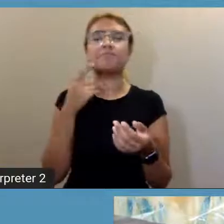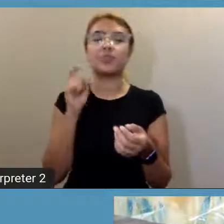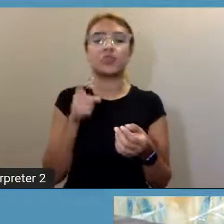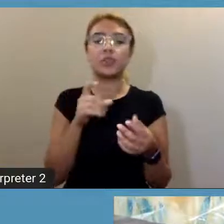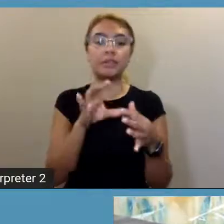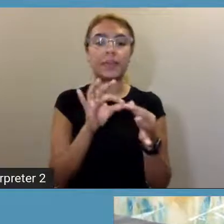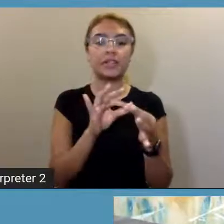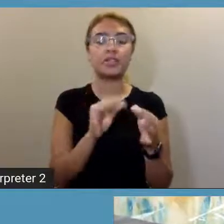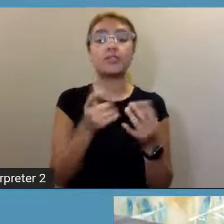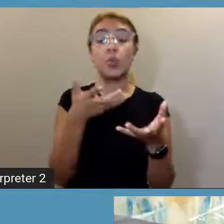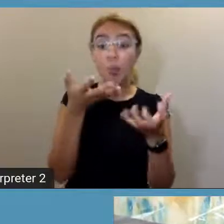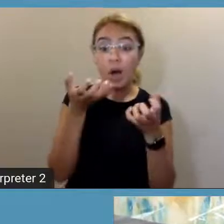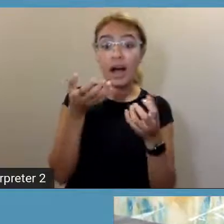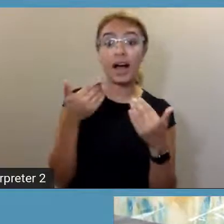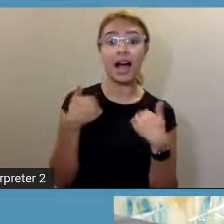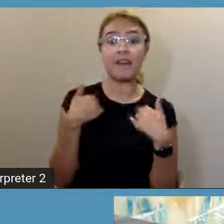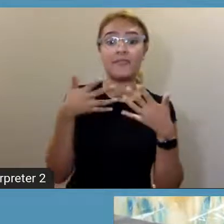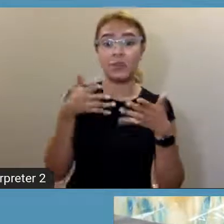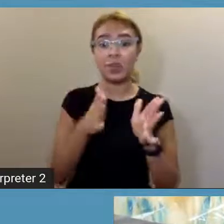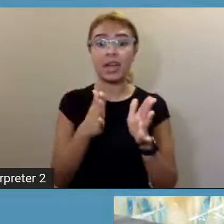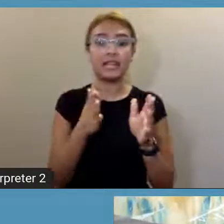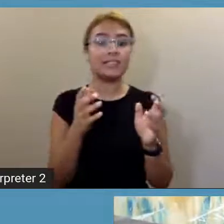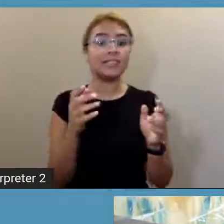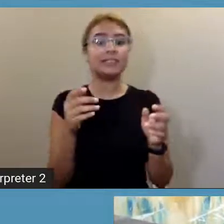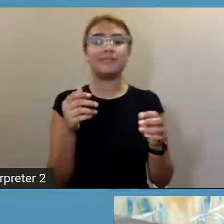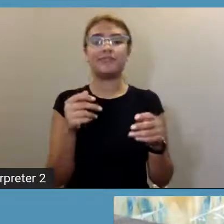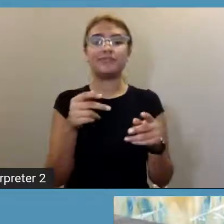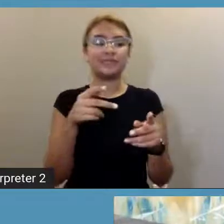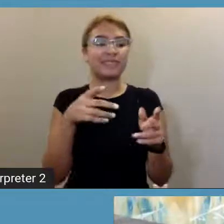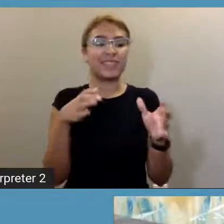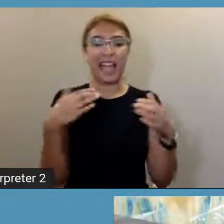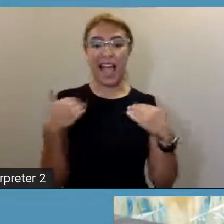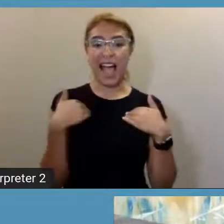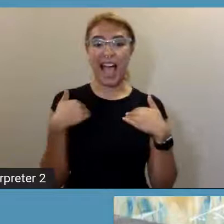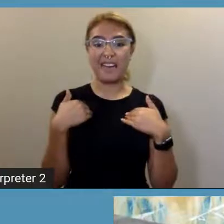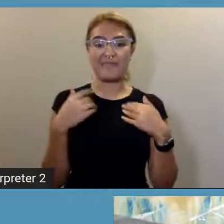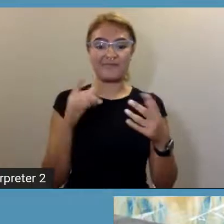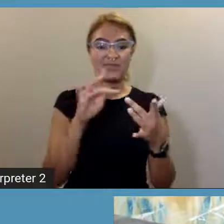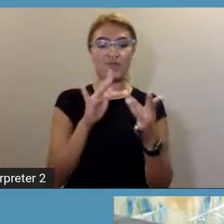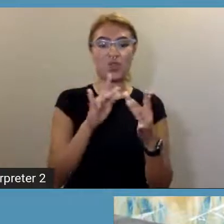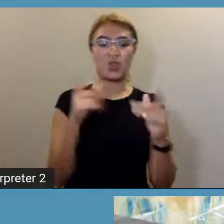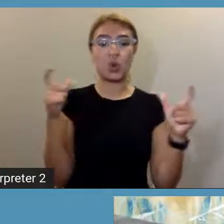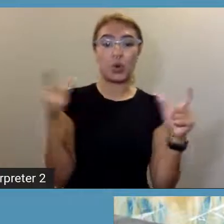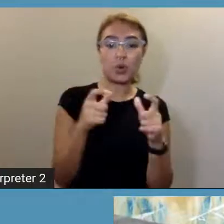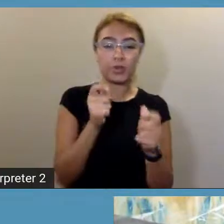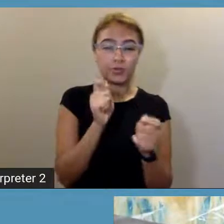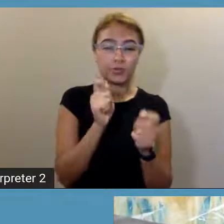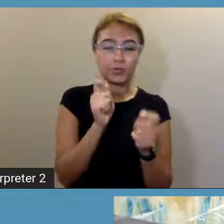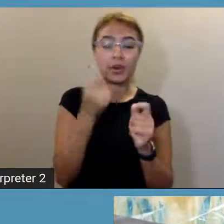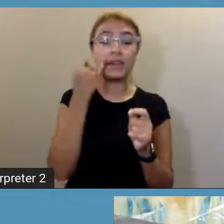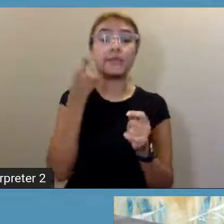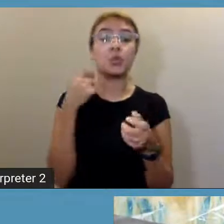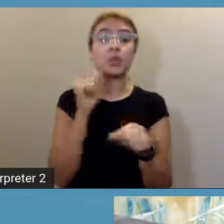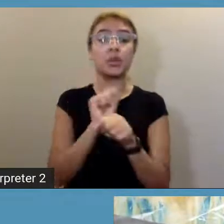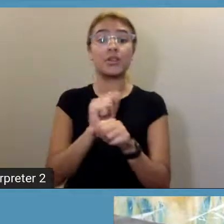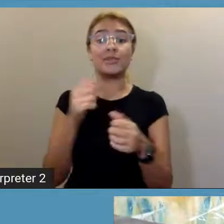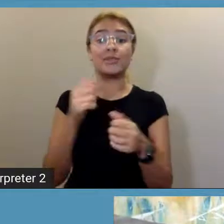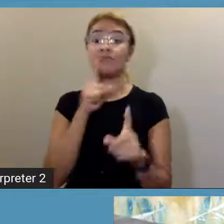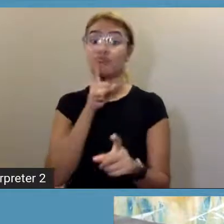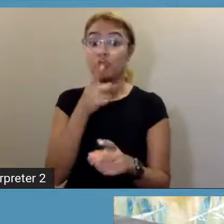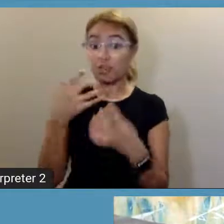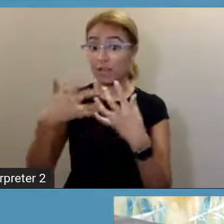want to have a way to keep virtual version control, especially if you're working with Unreal Engine